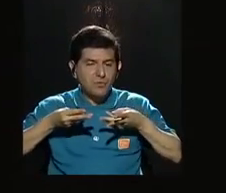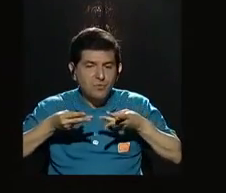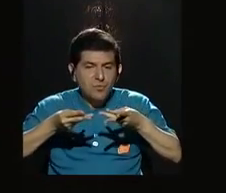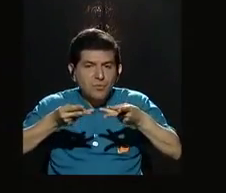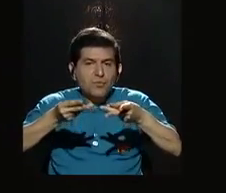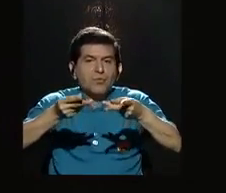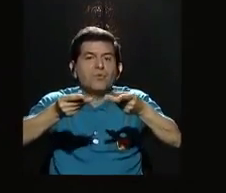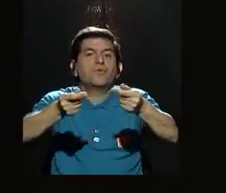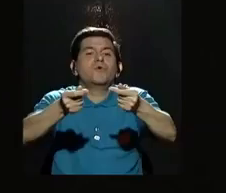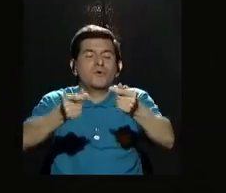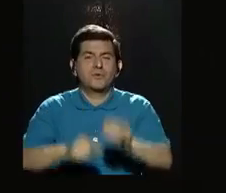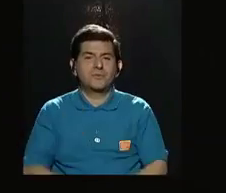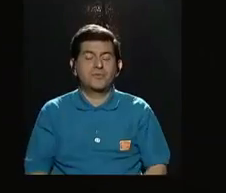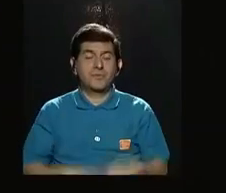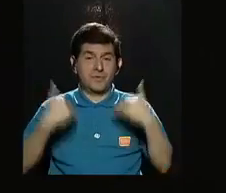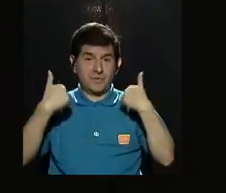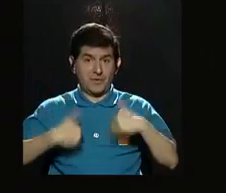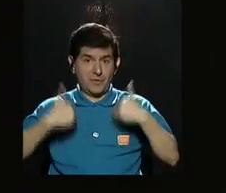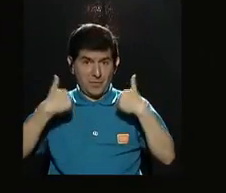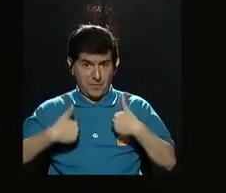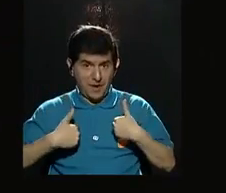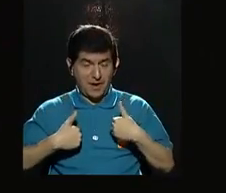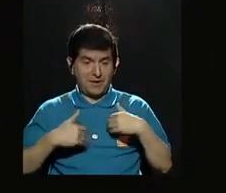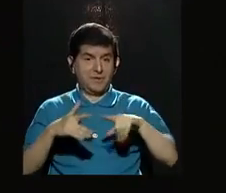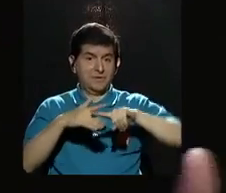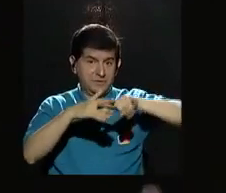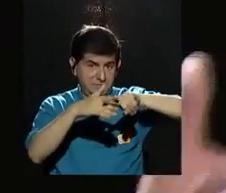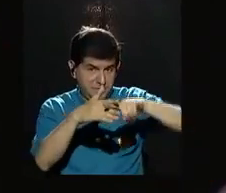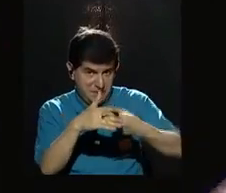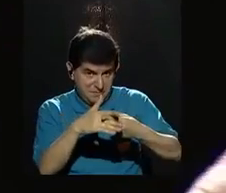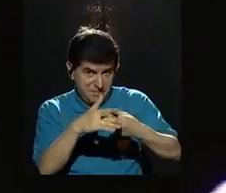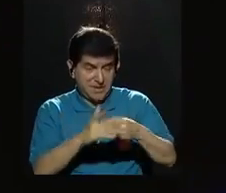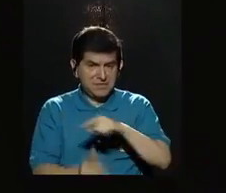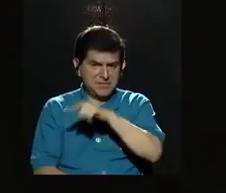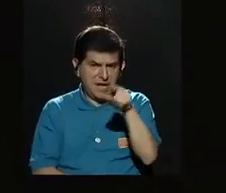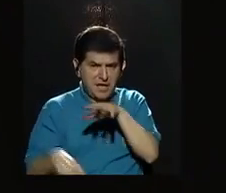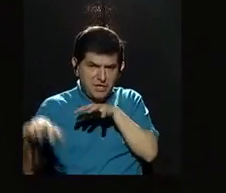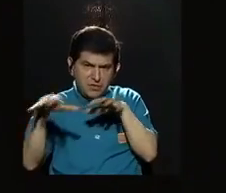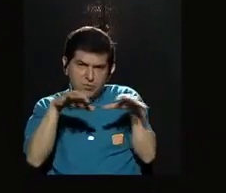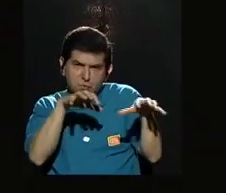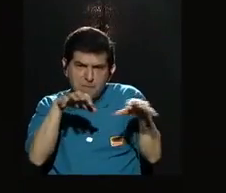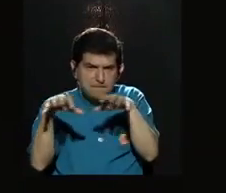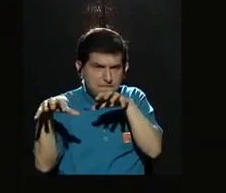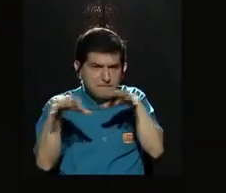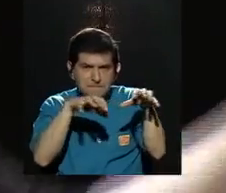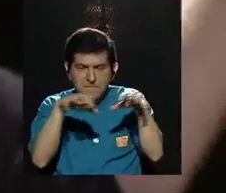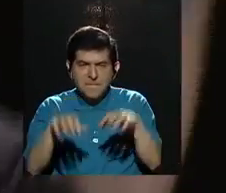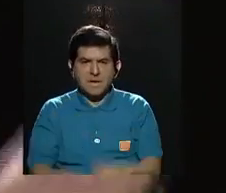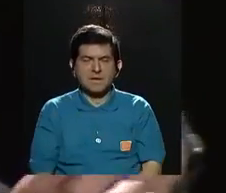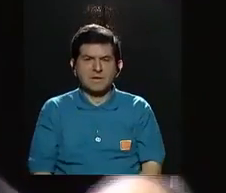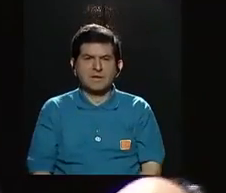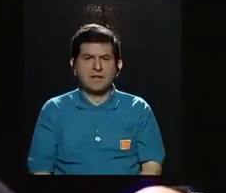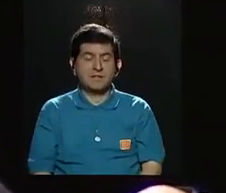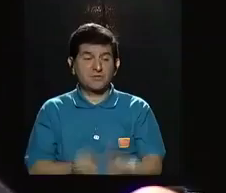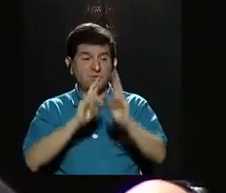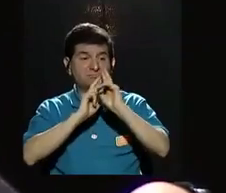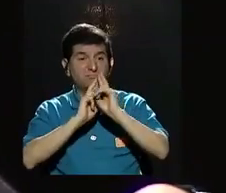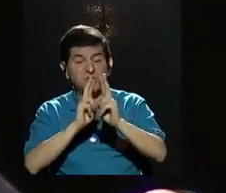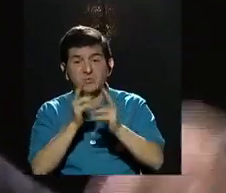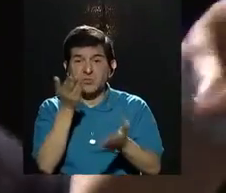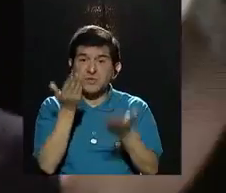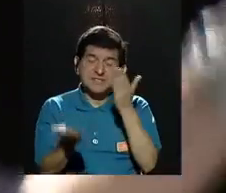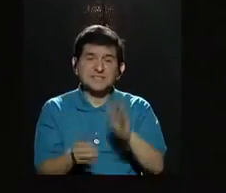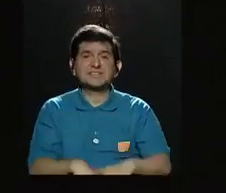human beings begin to move largely as a result of the